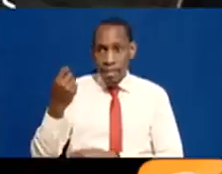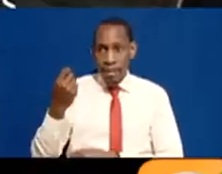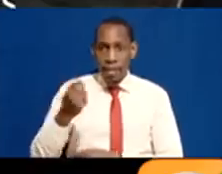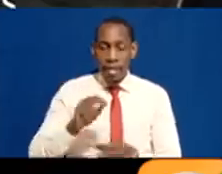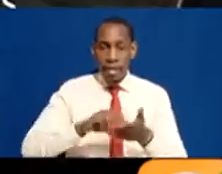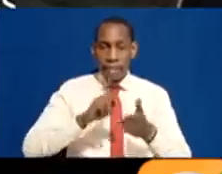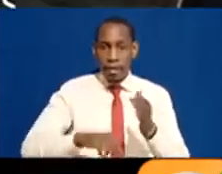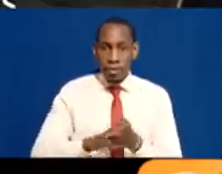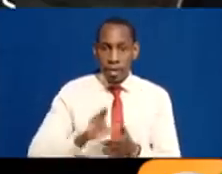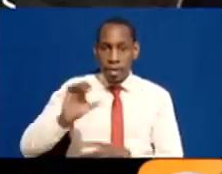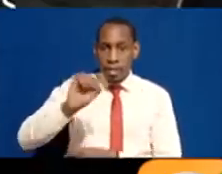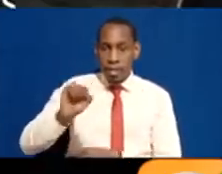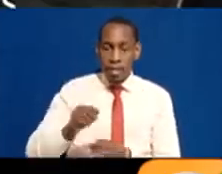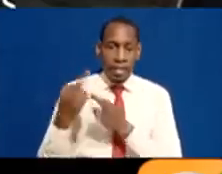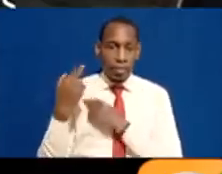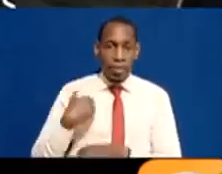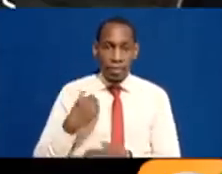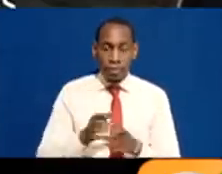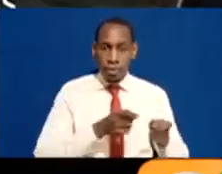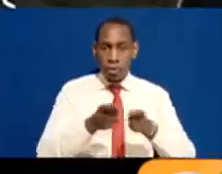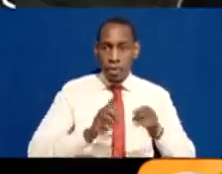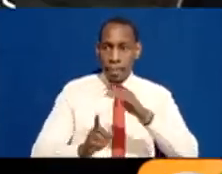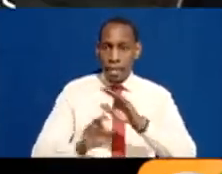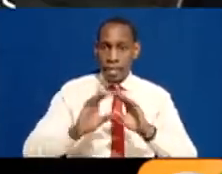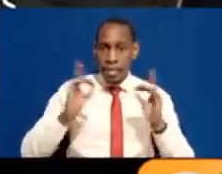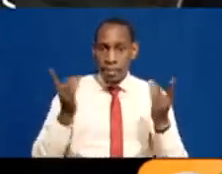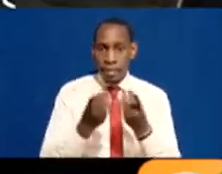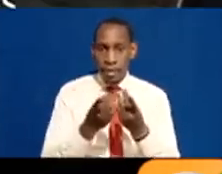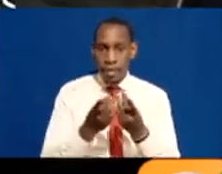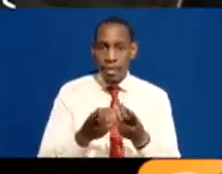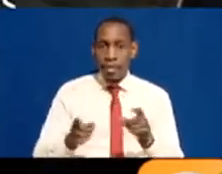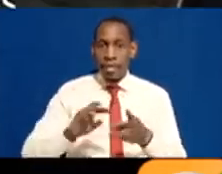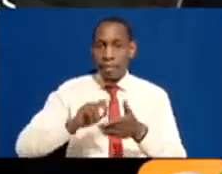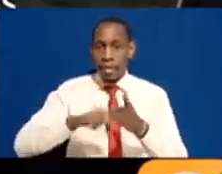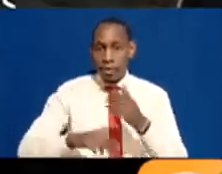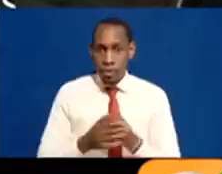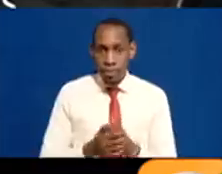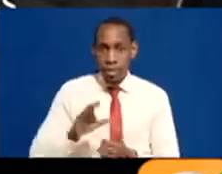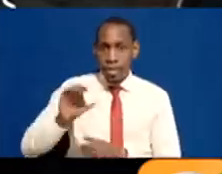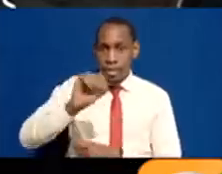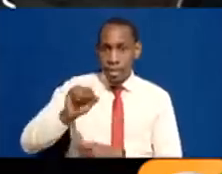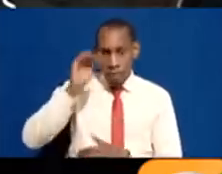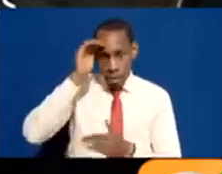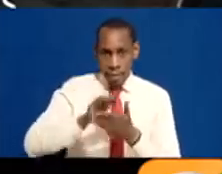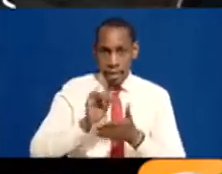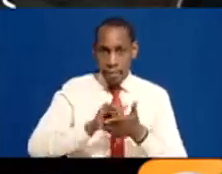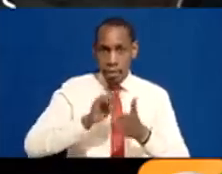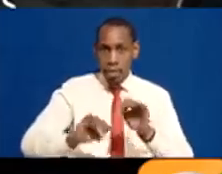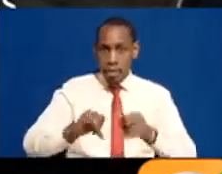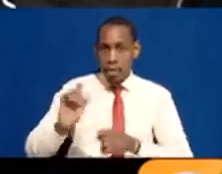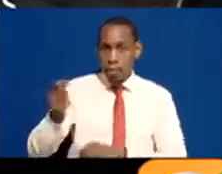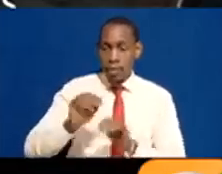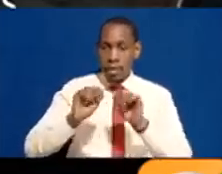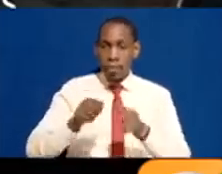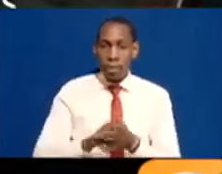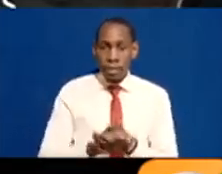As such, PSAs are responsible for running ministerial departments. Even then, these CSAs believe that the new president could